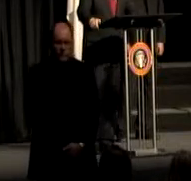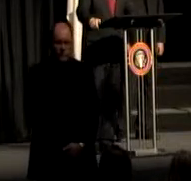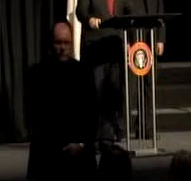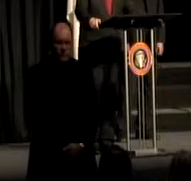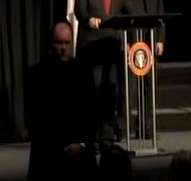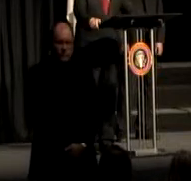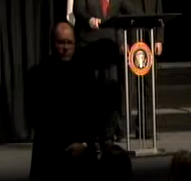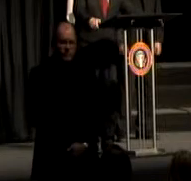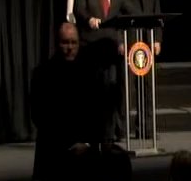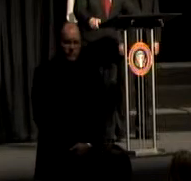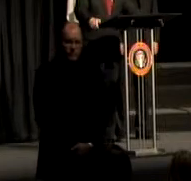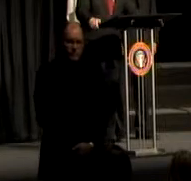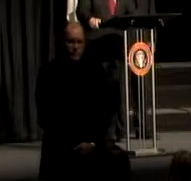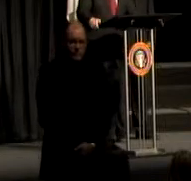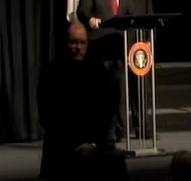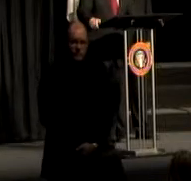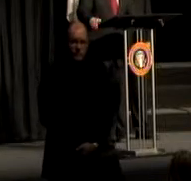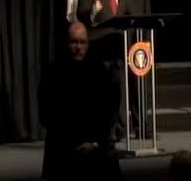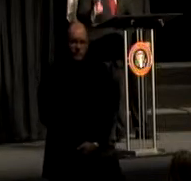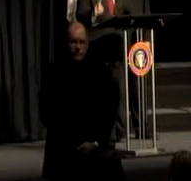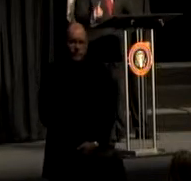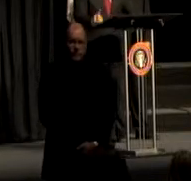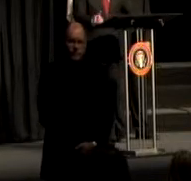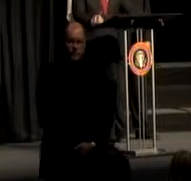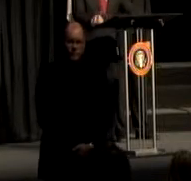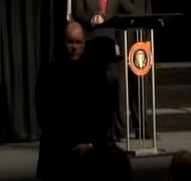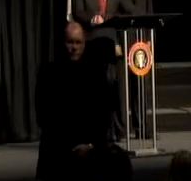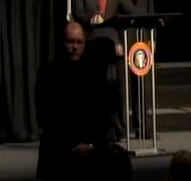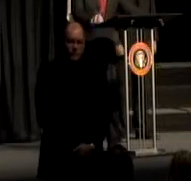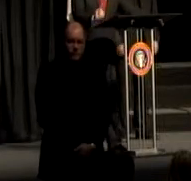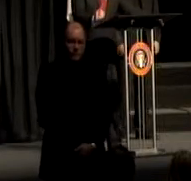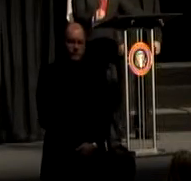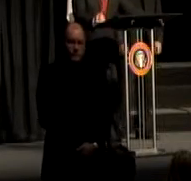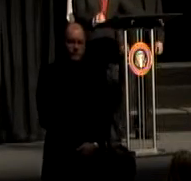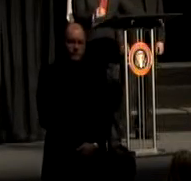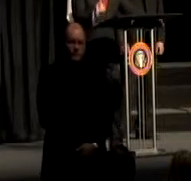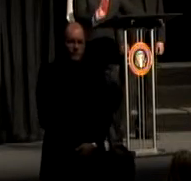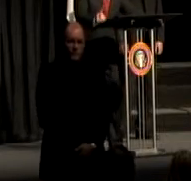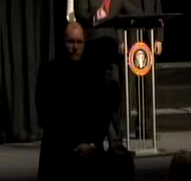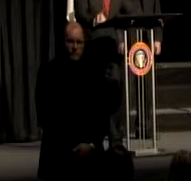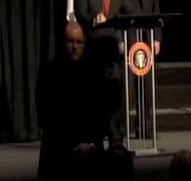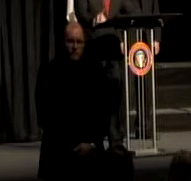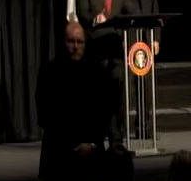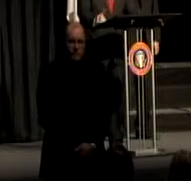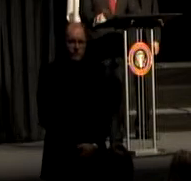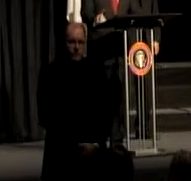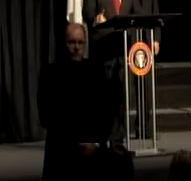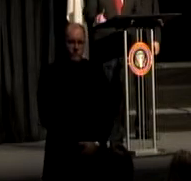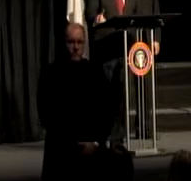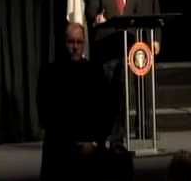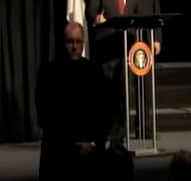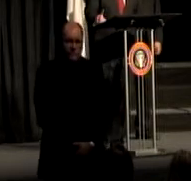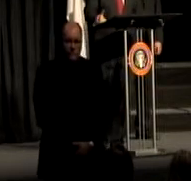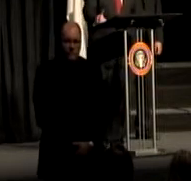without enough clothing to keep me warm then besides all this I have the daily burden on how the church is getting along without